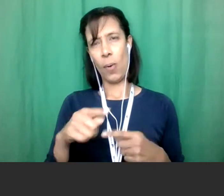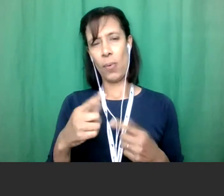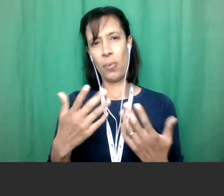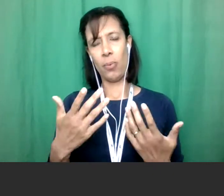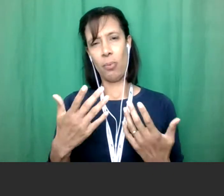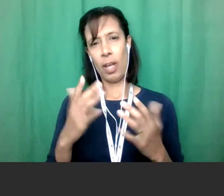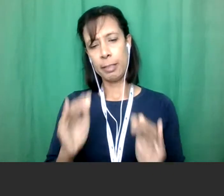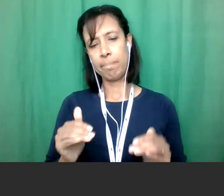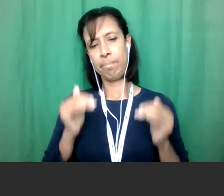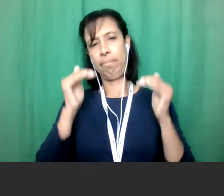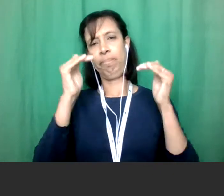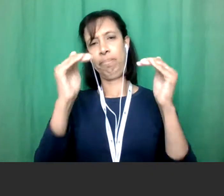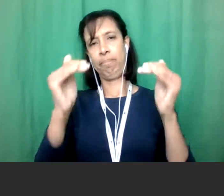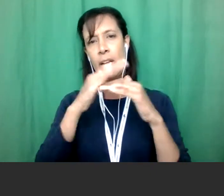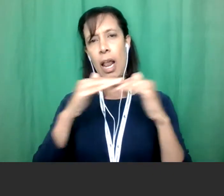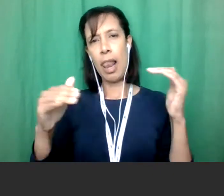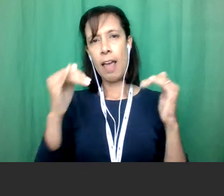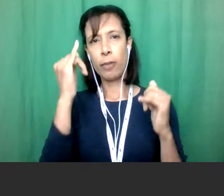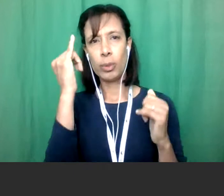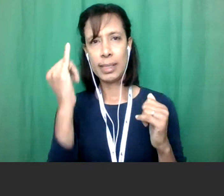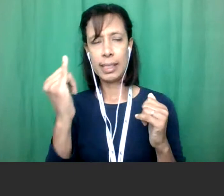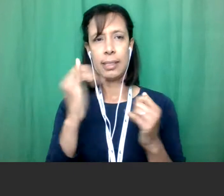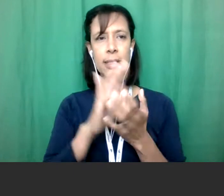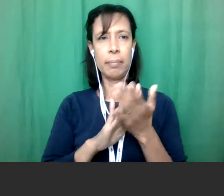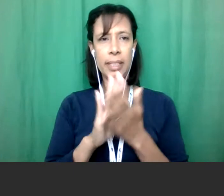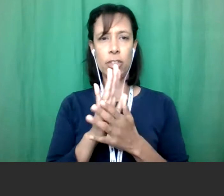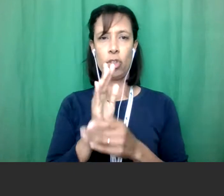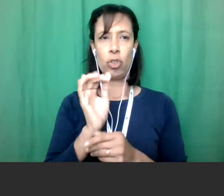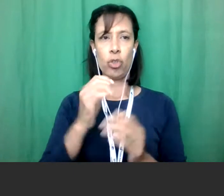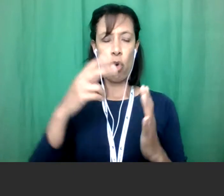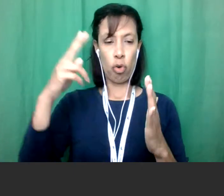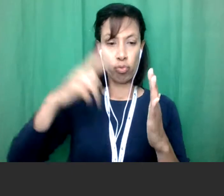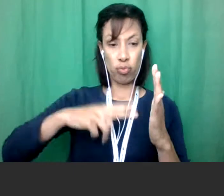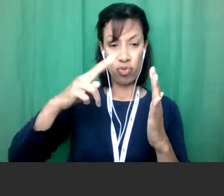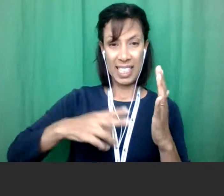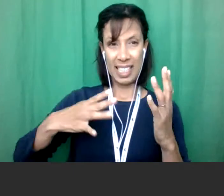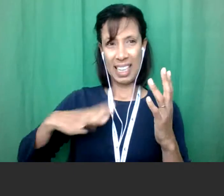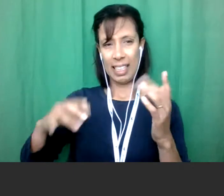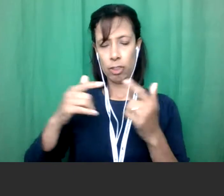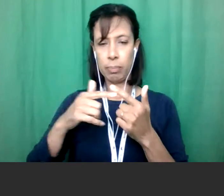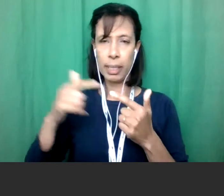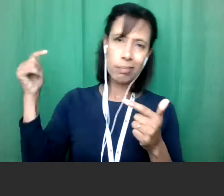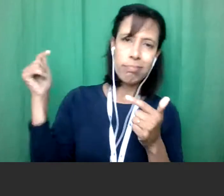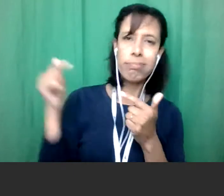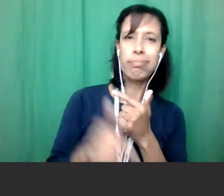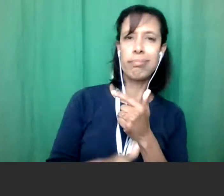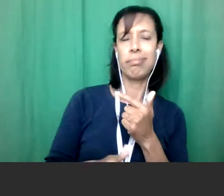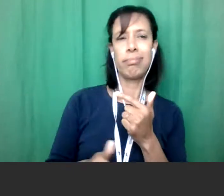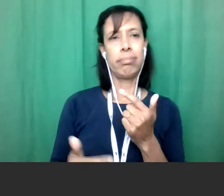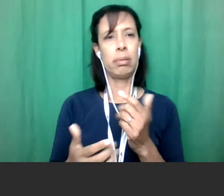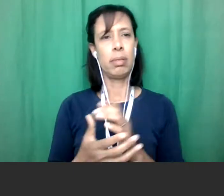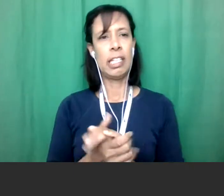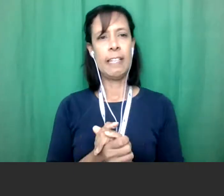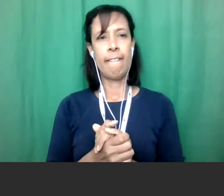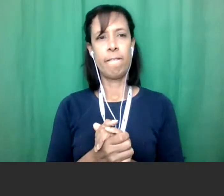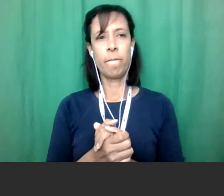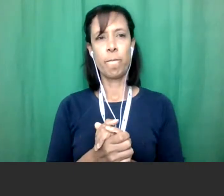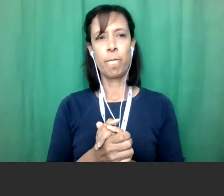raised. Your reading needs to be significantly more substantial, and you will